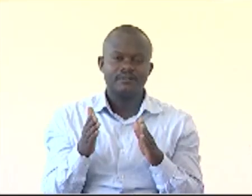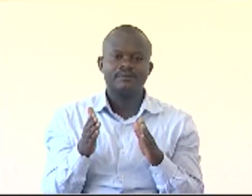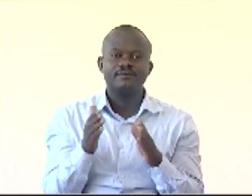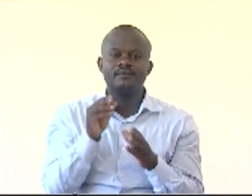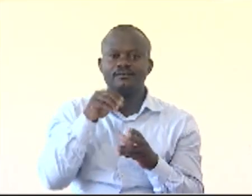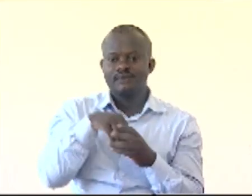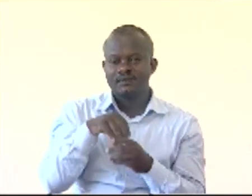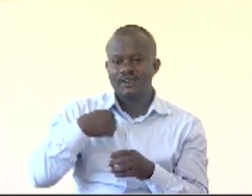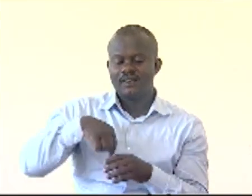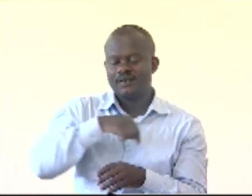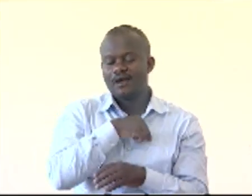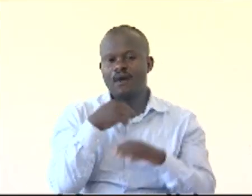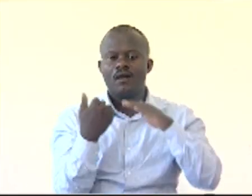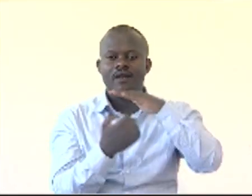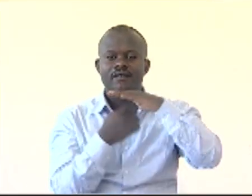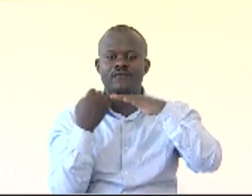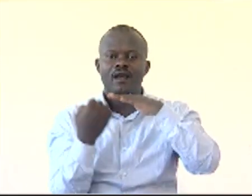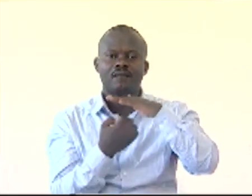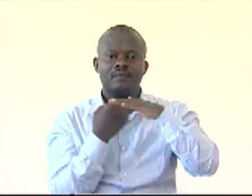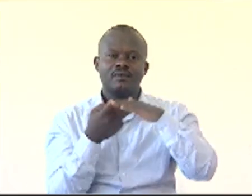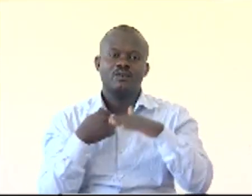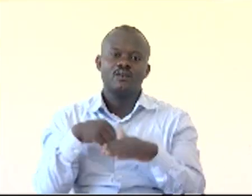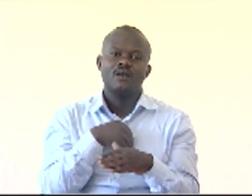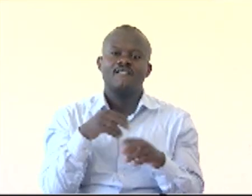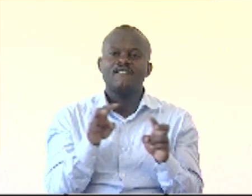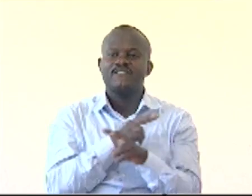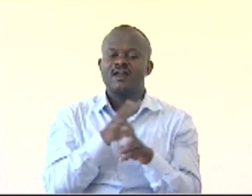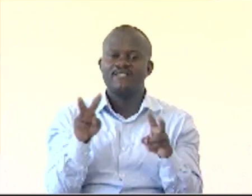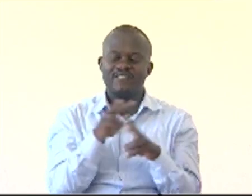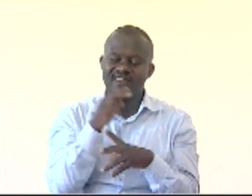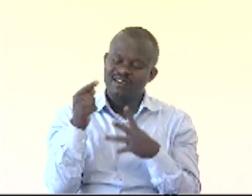in our environment, we have very many